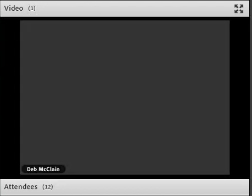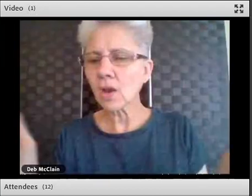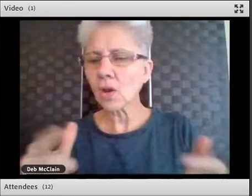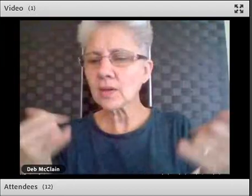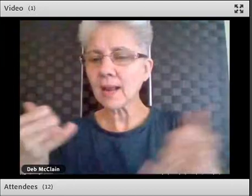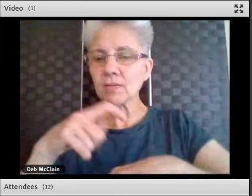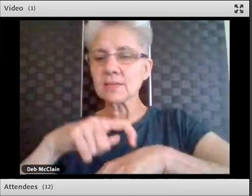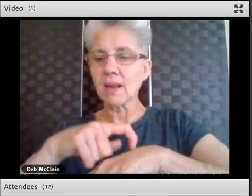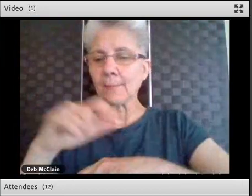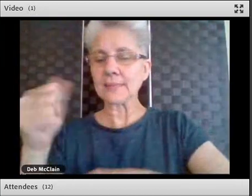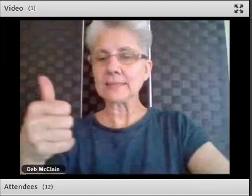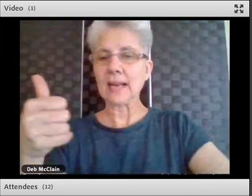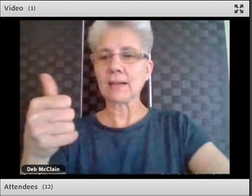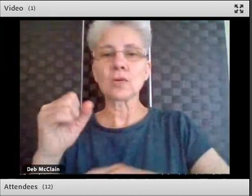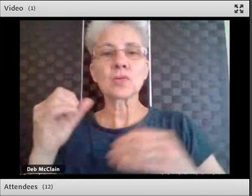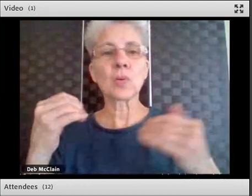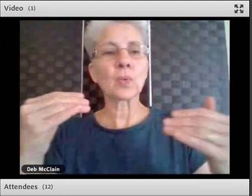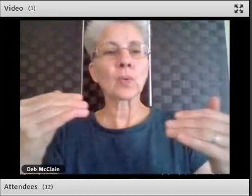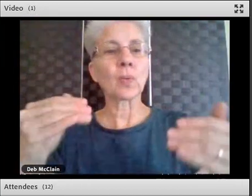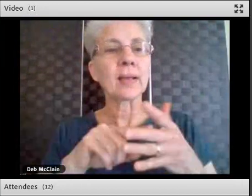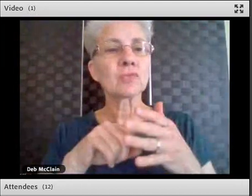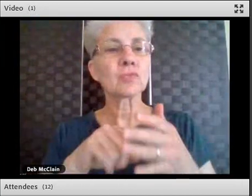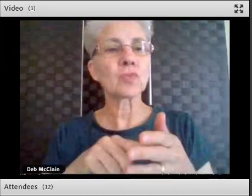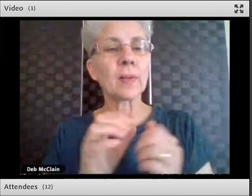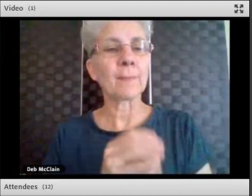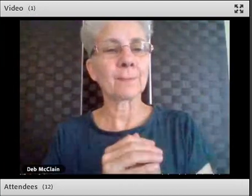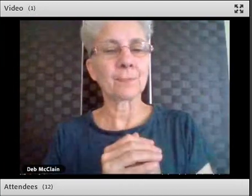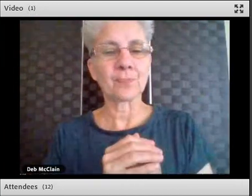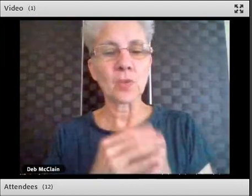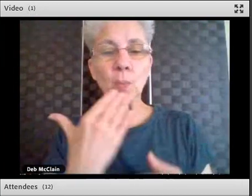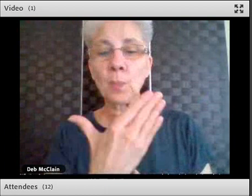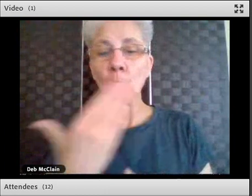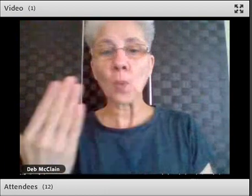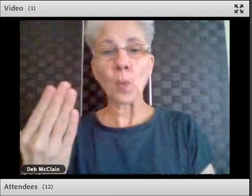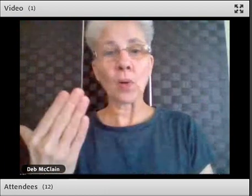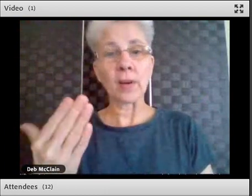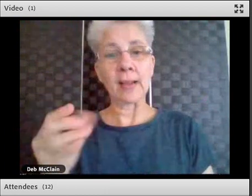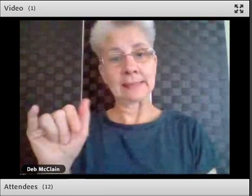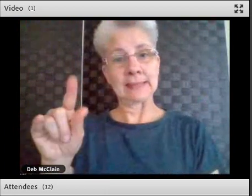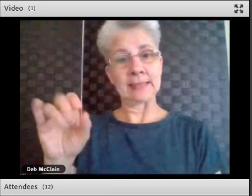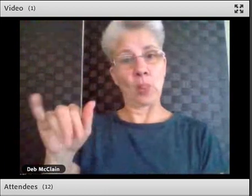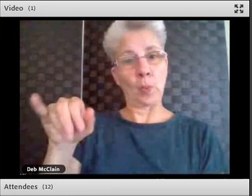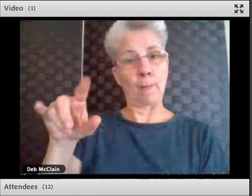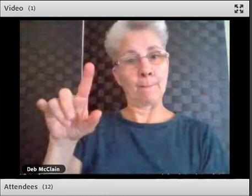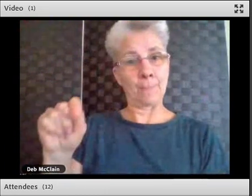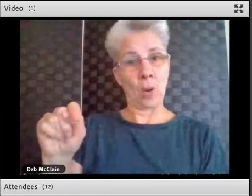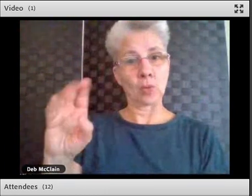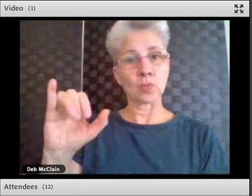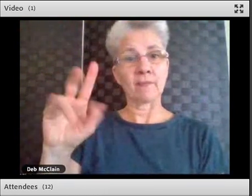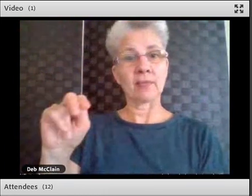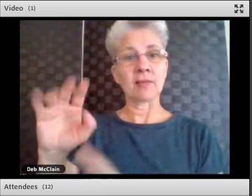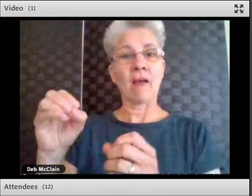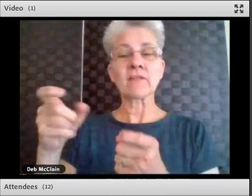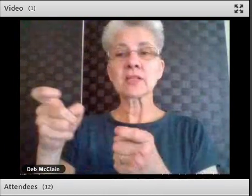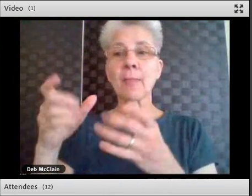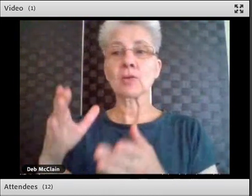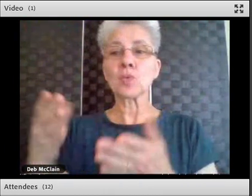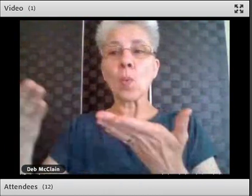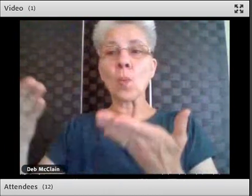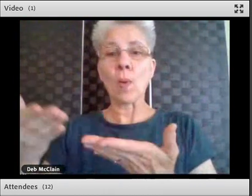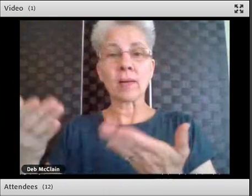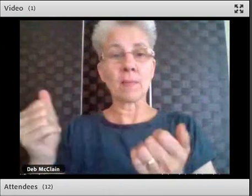It is 10 o'clock, so I will go ahead and get us started. Good morning. I am Taylor Post, Swiftland's Office Manager, and I would like